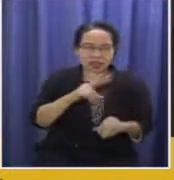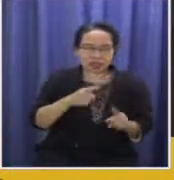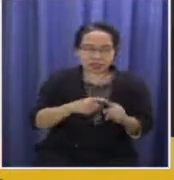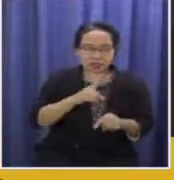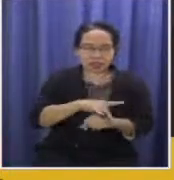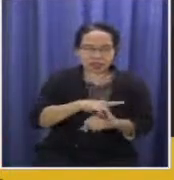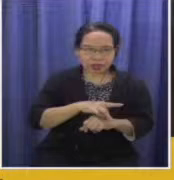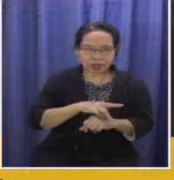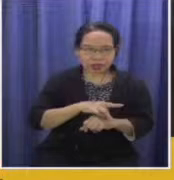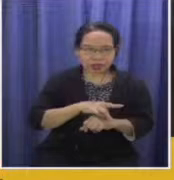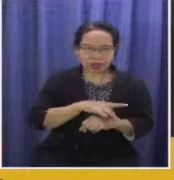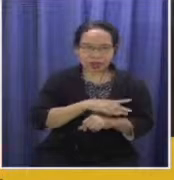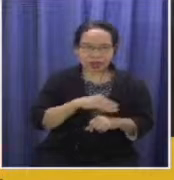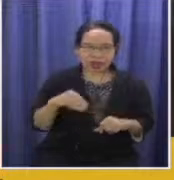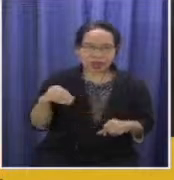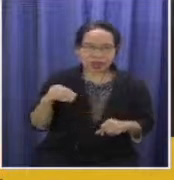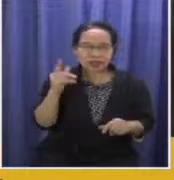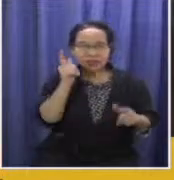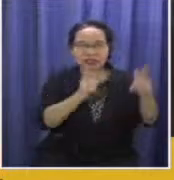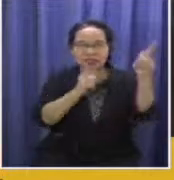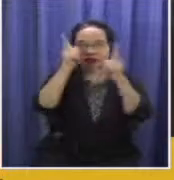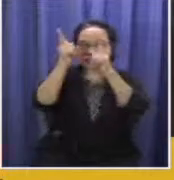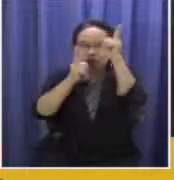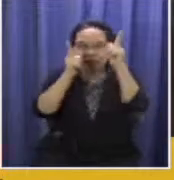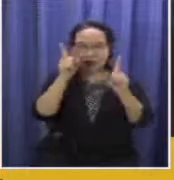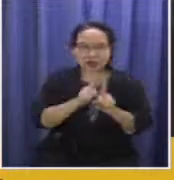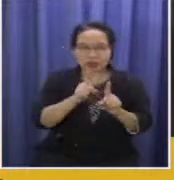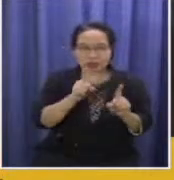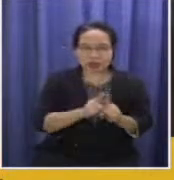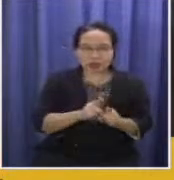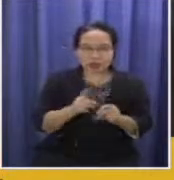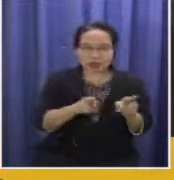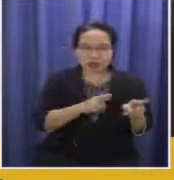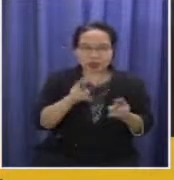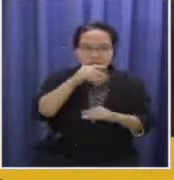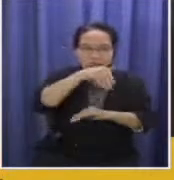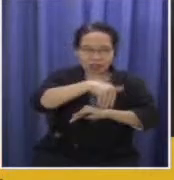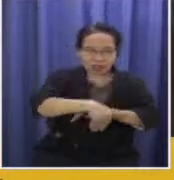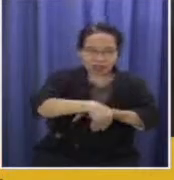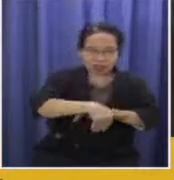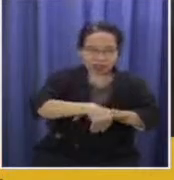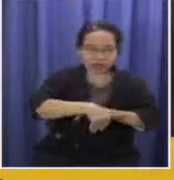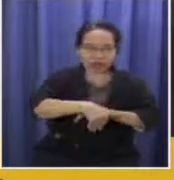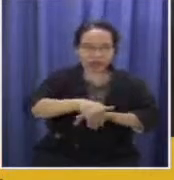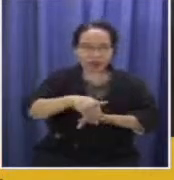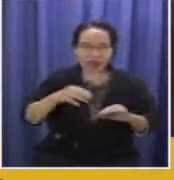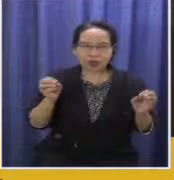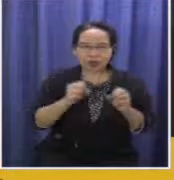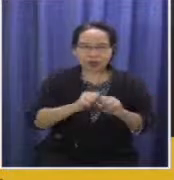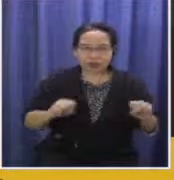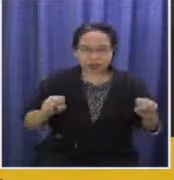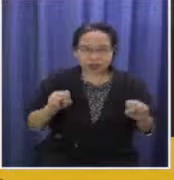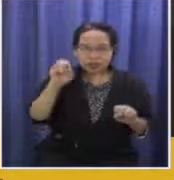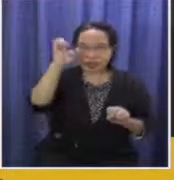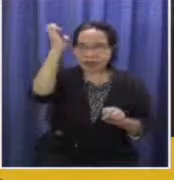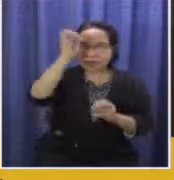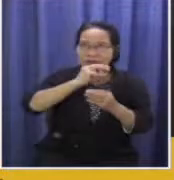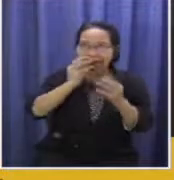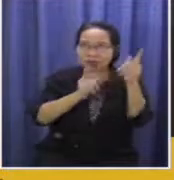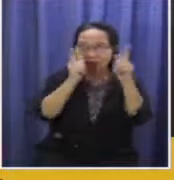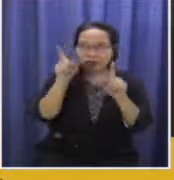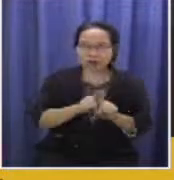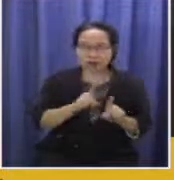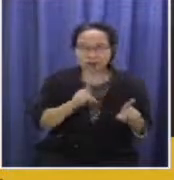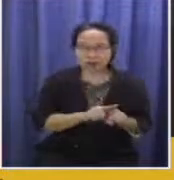And the stars also will rule the night. There is no such thing. He made the stars